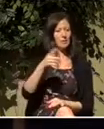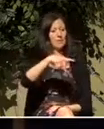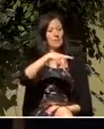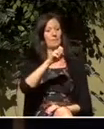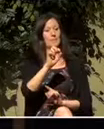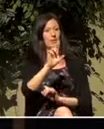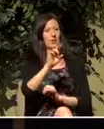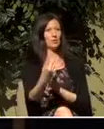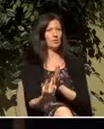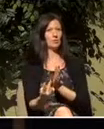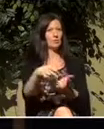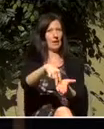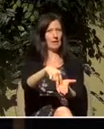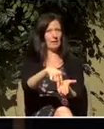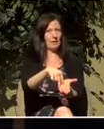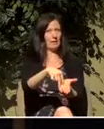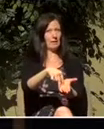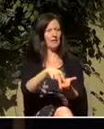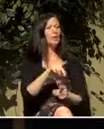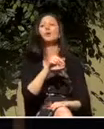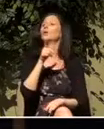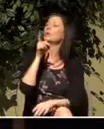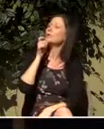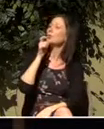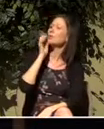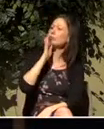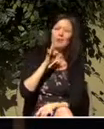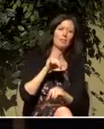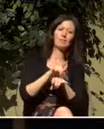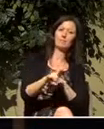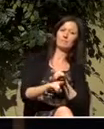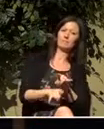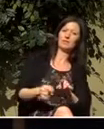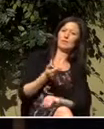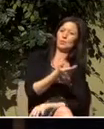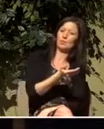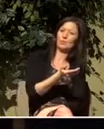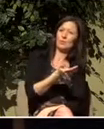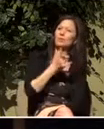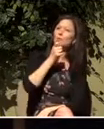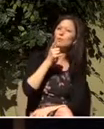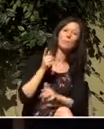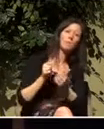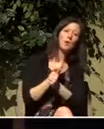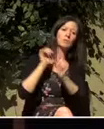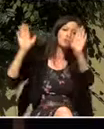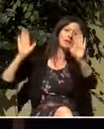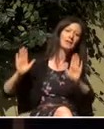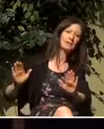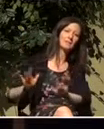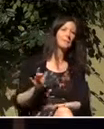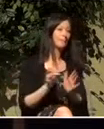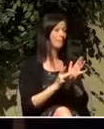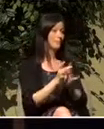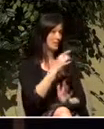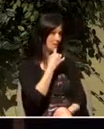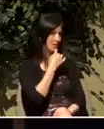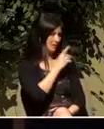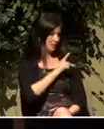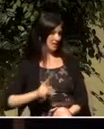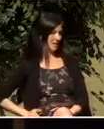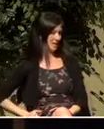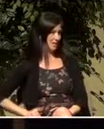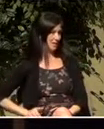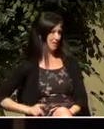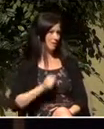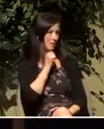them as to which of them was going to be considered the greatest. And Jesus said to them, "The kings of the Gentiles lord